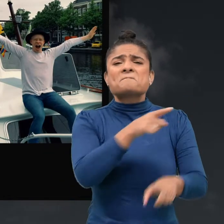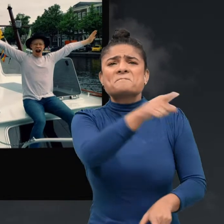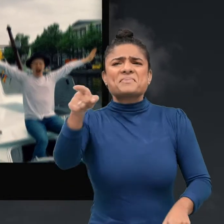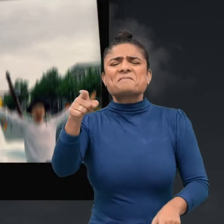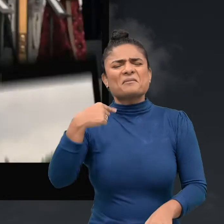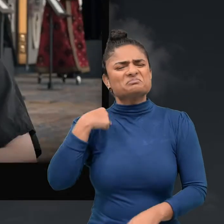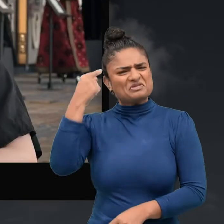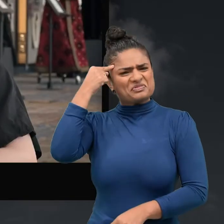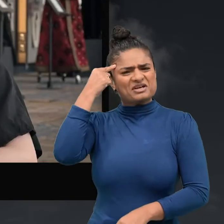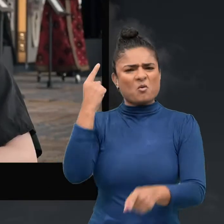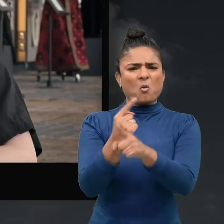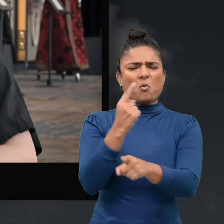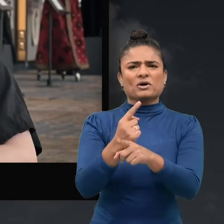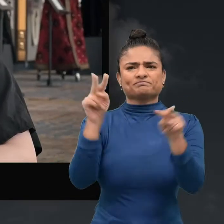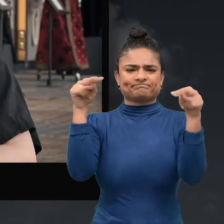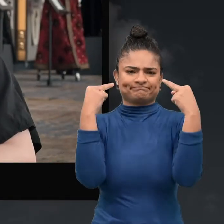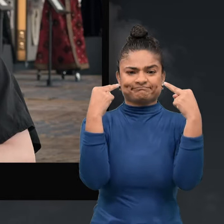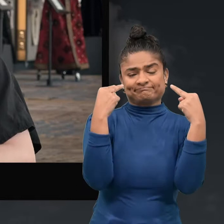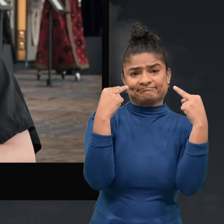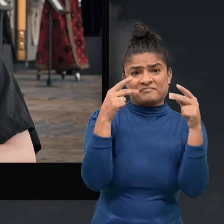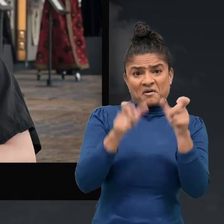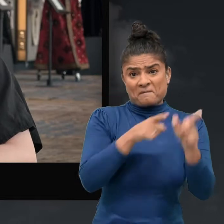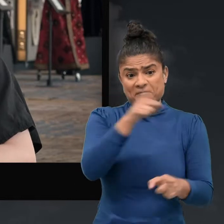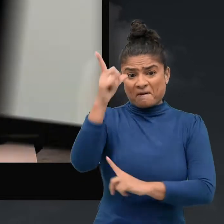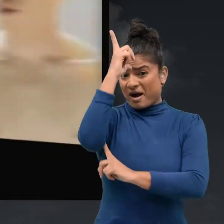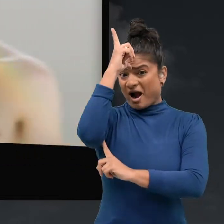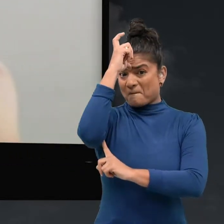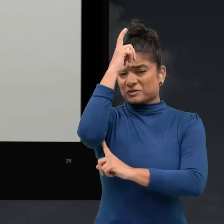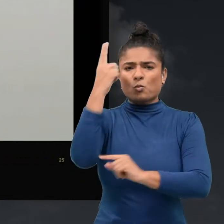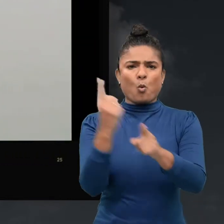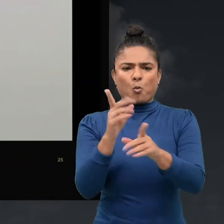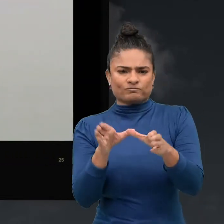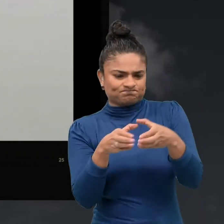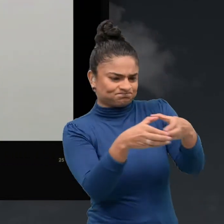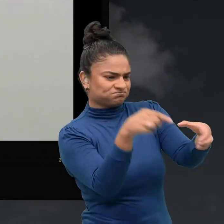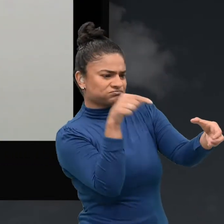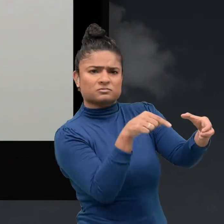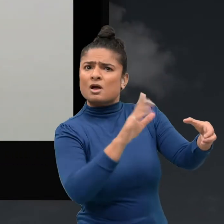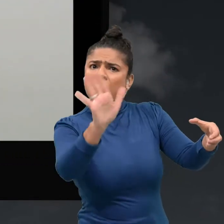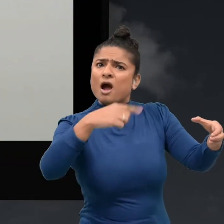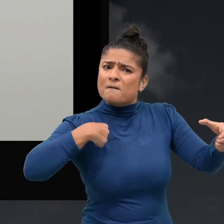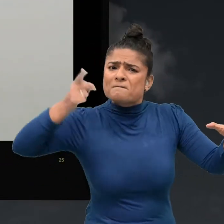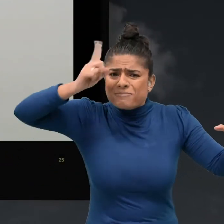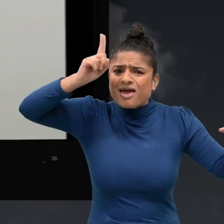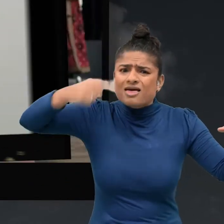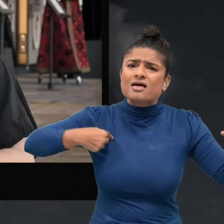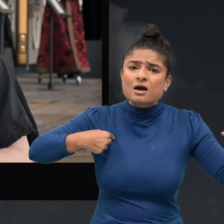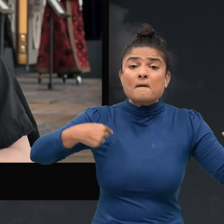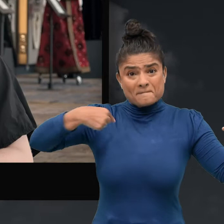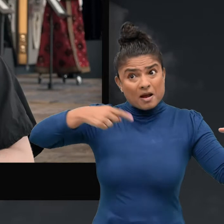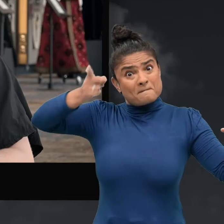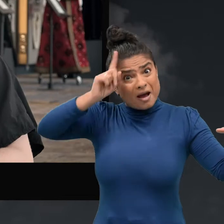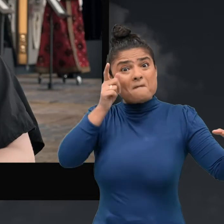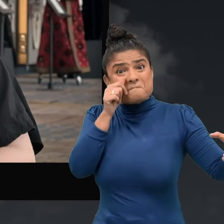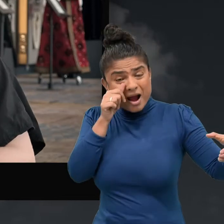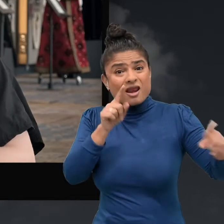I think people have made it seem that, you know, people with albinism are a collective group of people. But I'm a black man. If you're a black